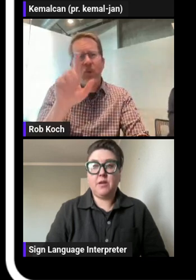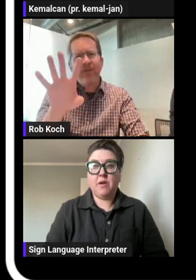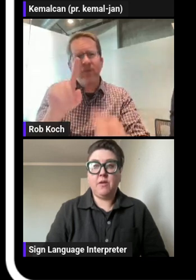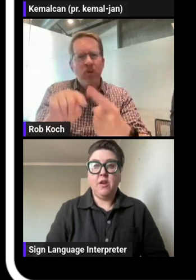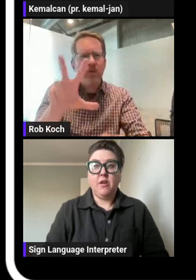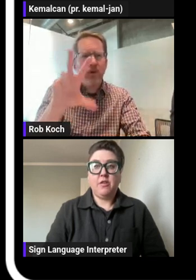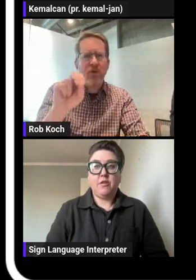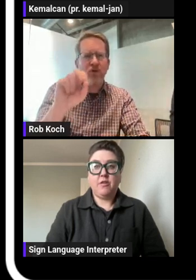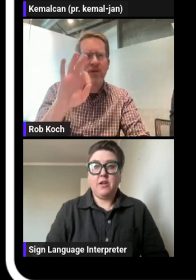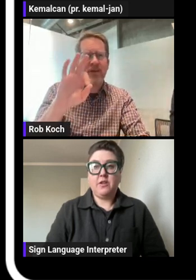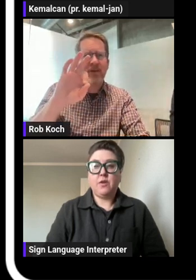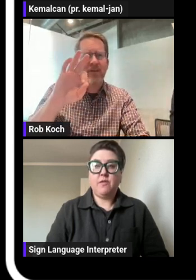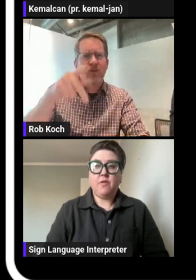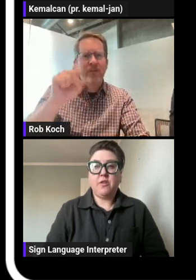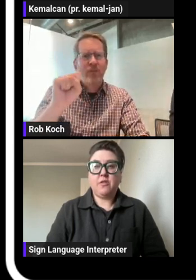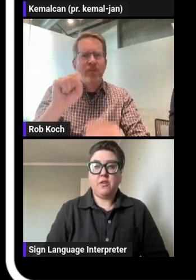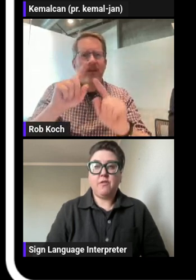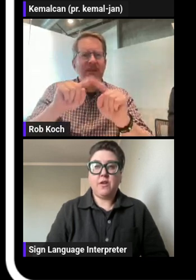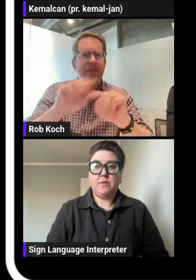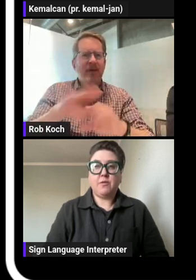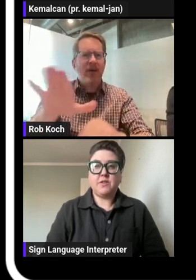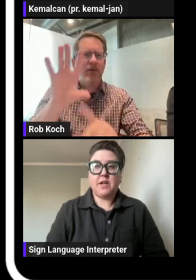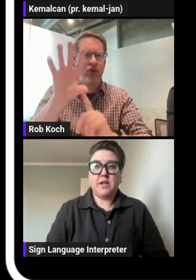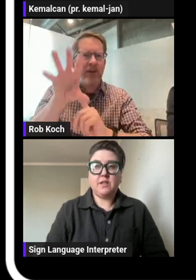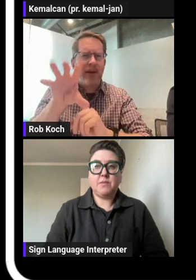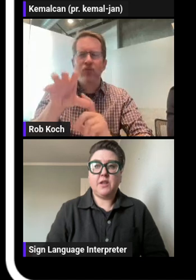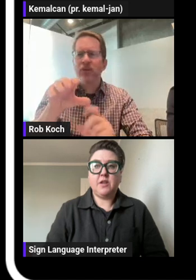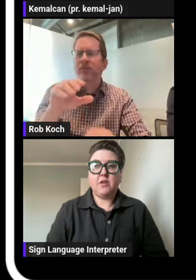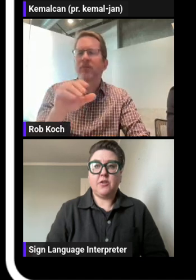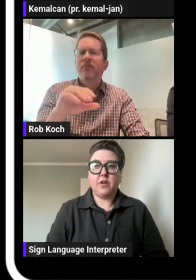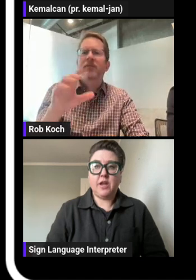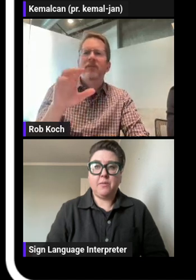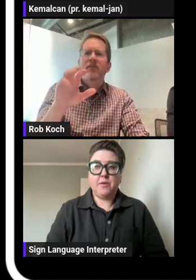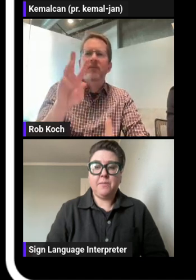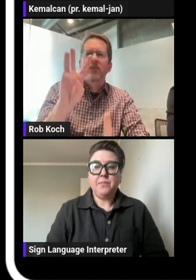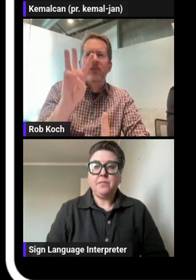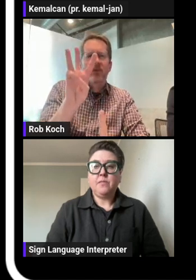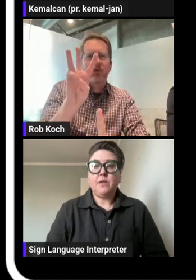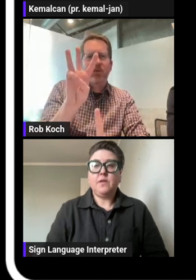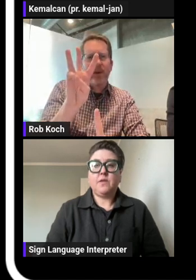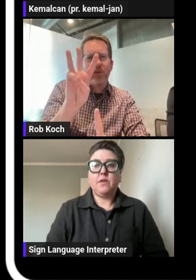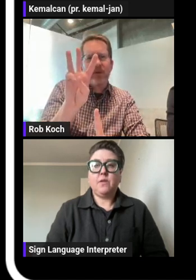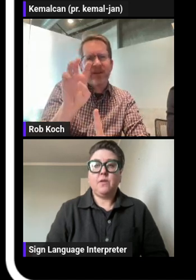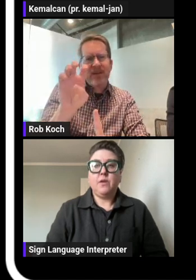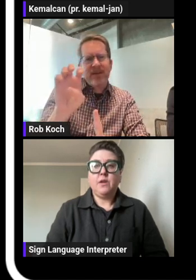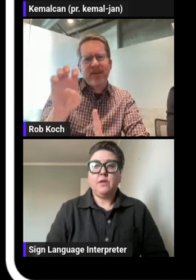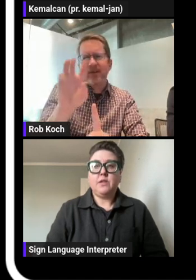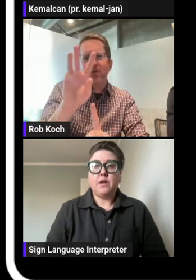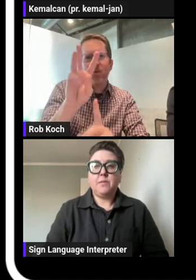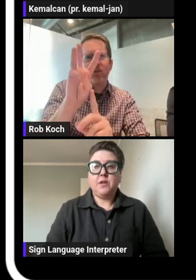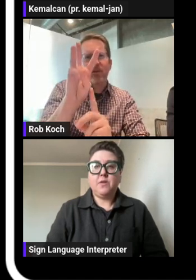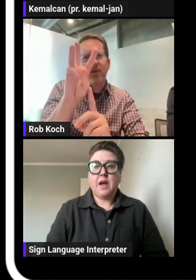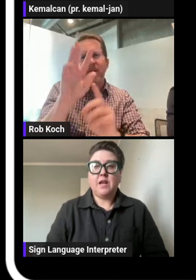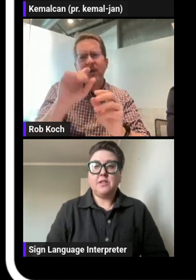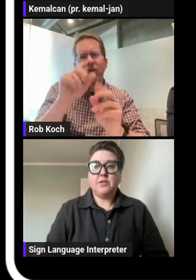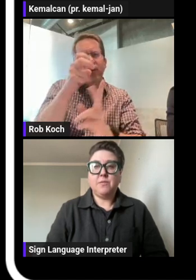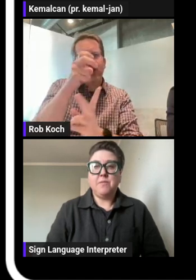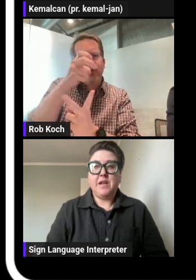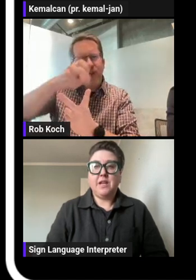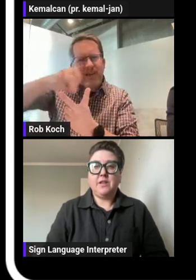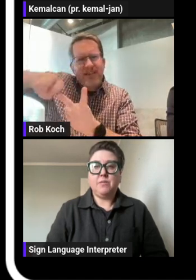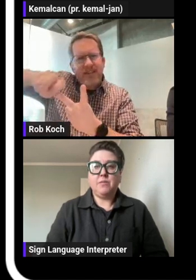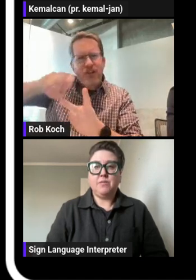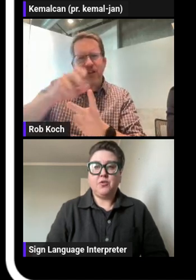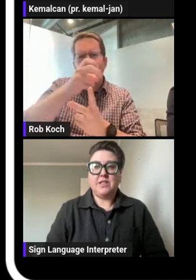we're talking about 24 to 30 frames per second, depending on your camera. And so the W, as